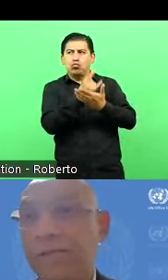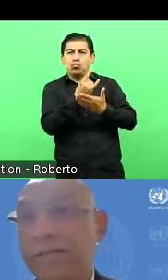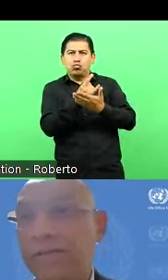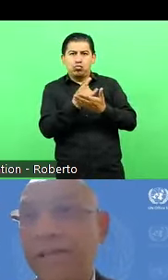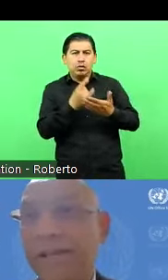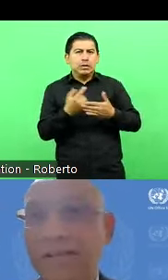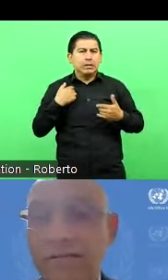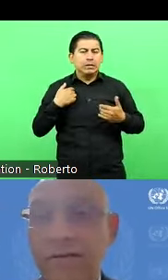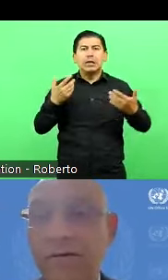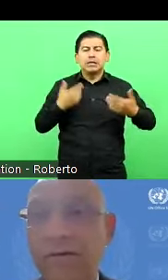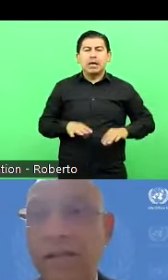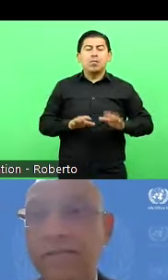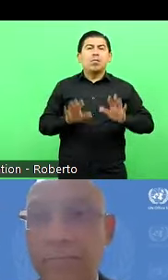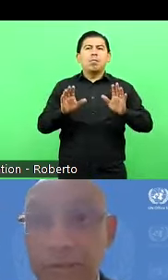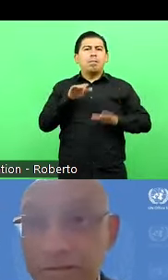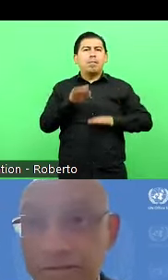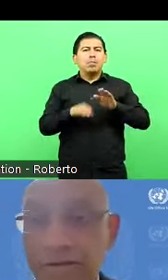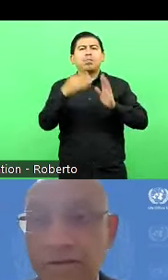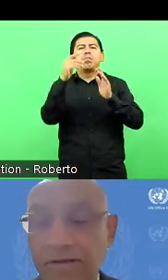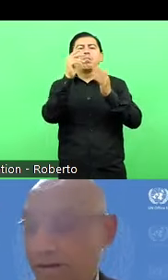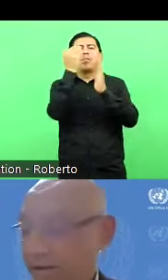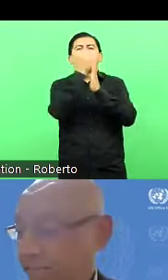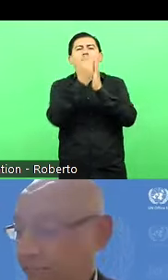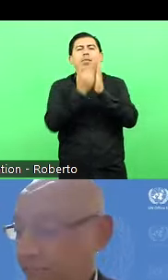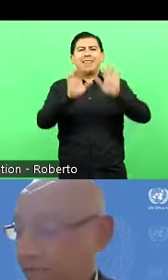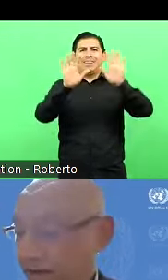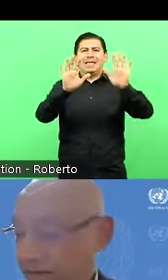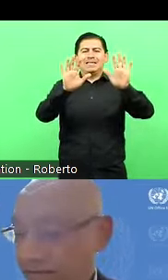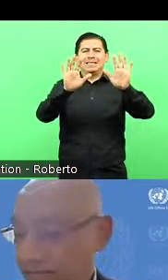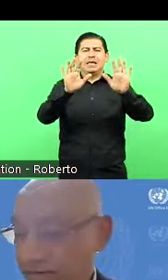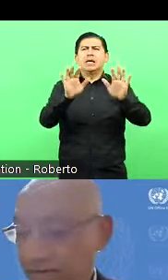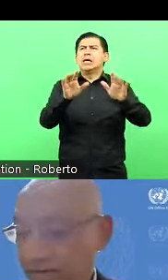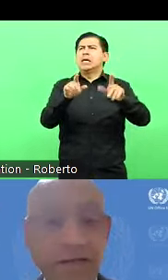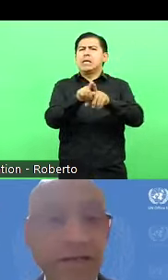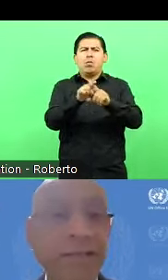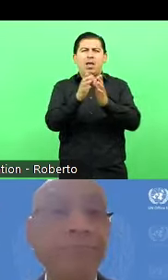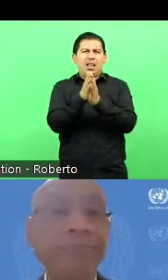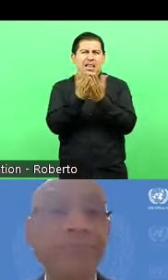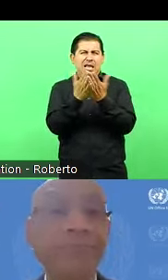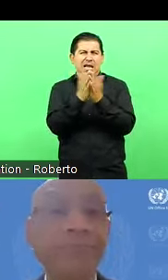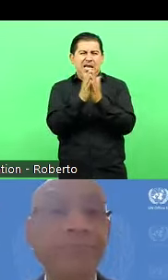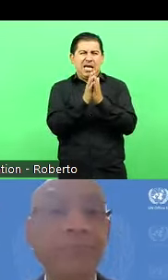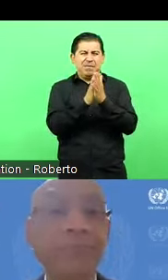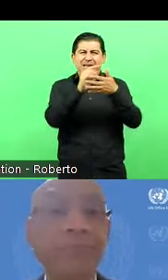them as 10 sections or 10 chapters. These are the different